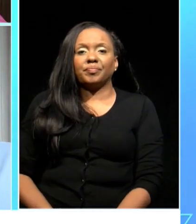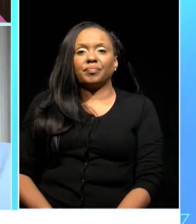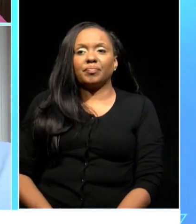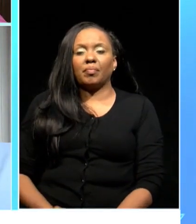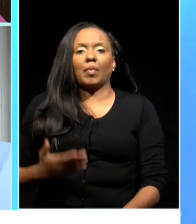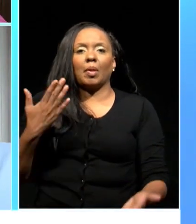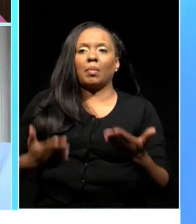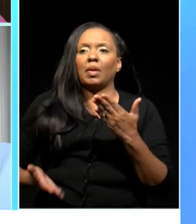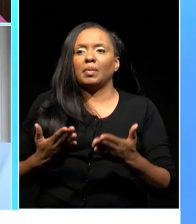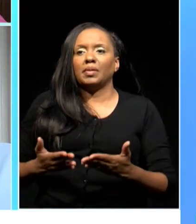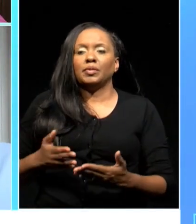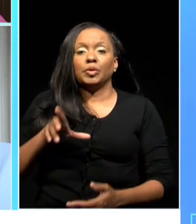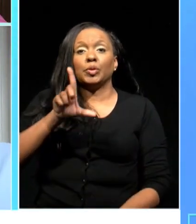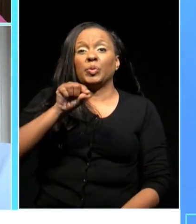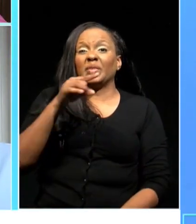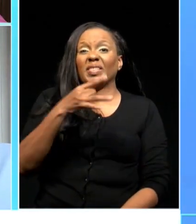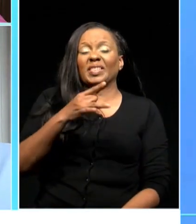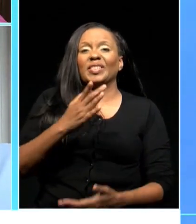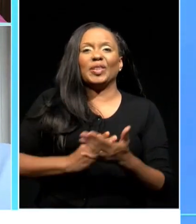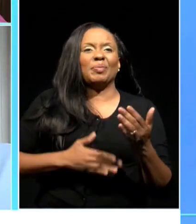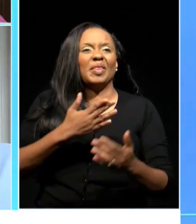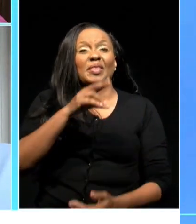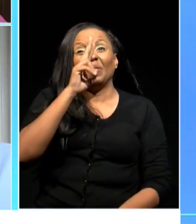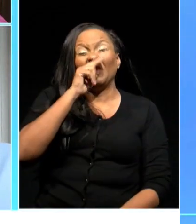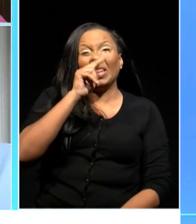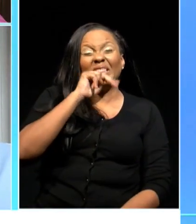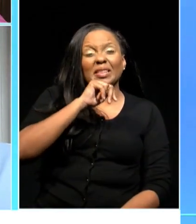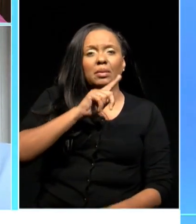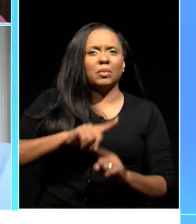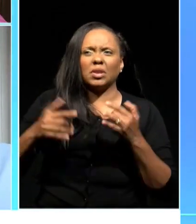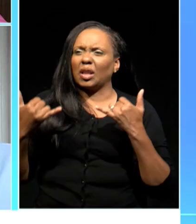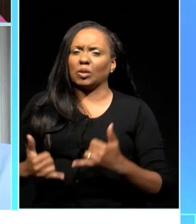funny even in 2018 are not funny in